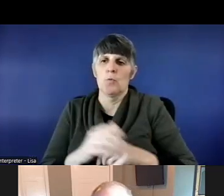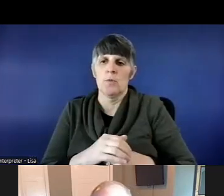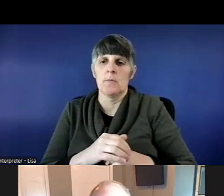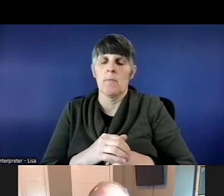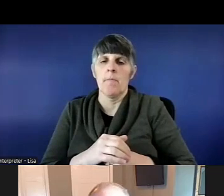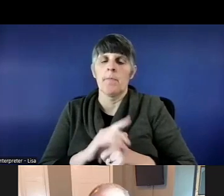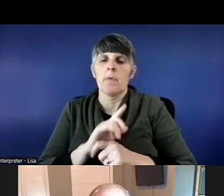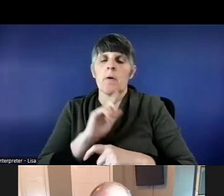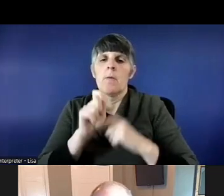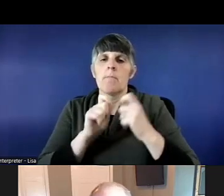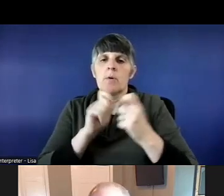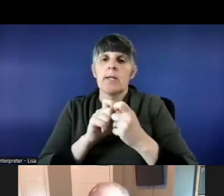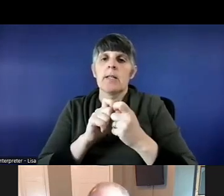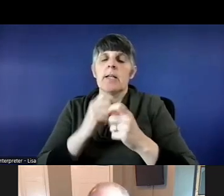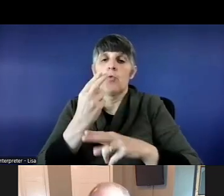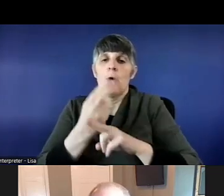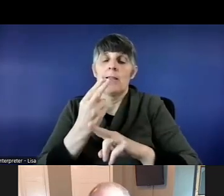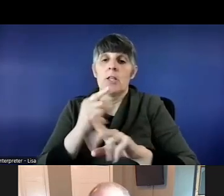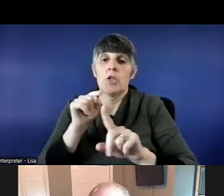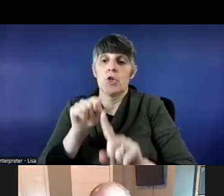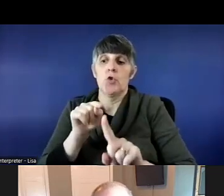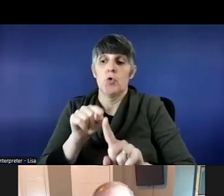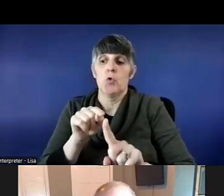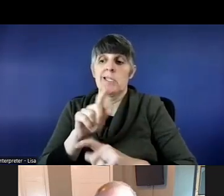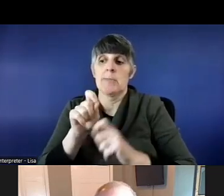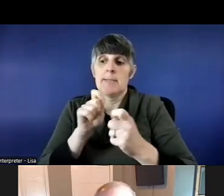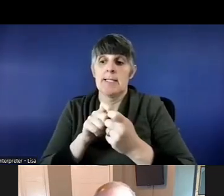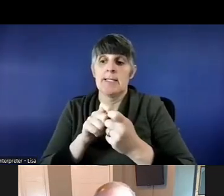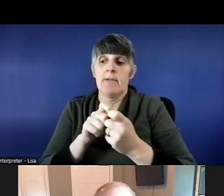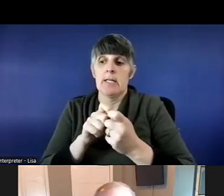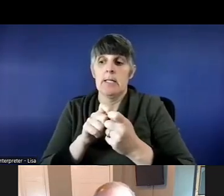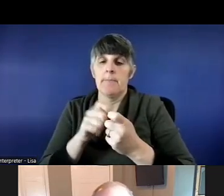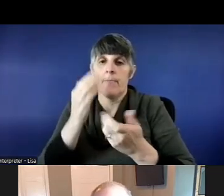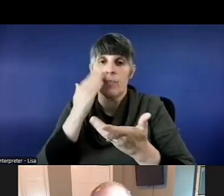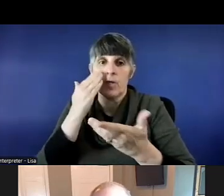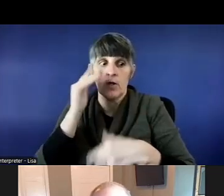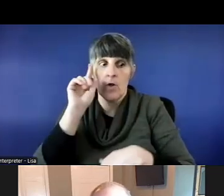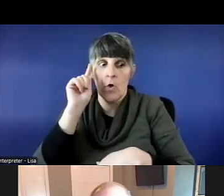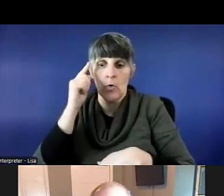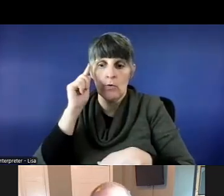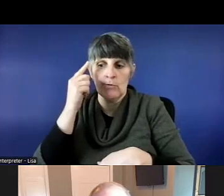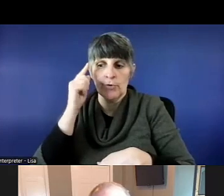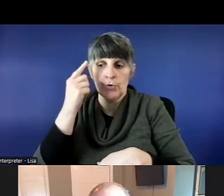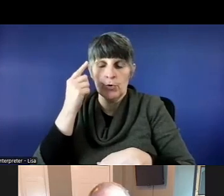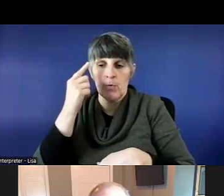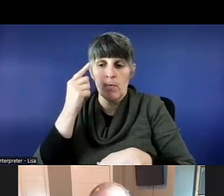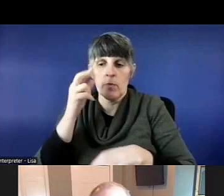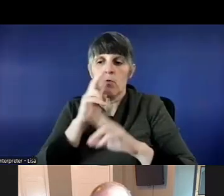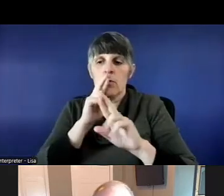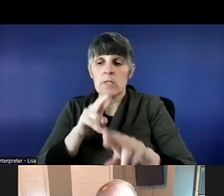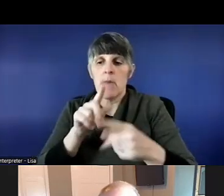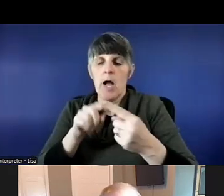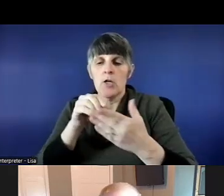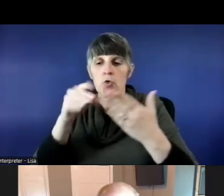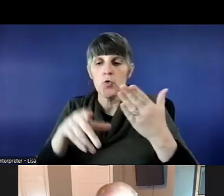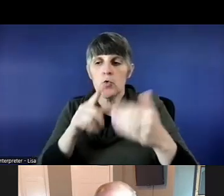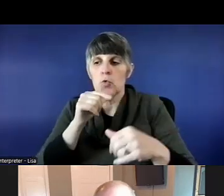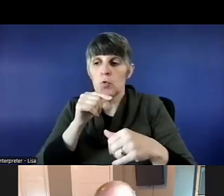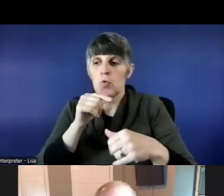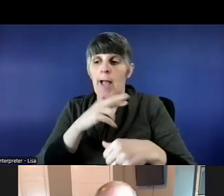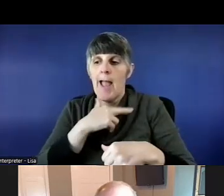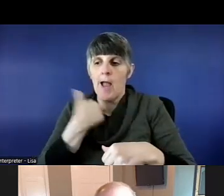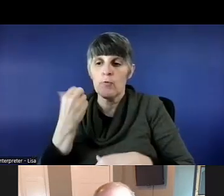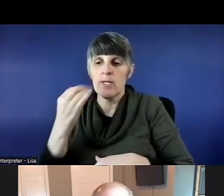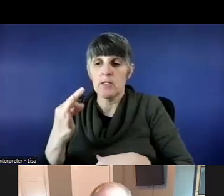particularly when the use of these is specifically, to respond to students who are at risk